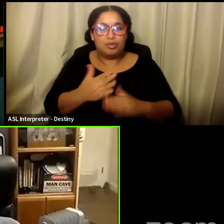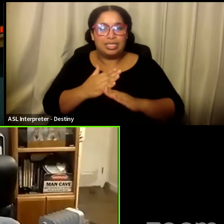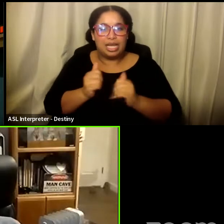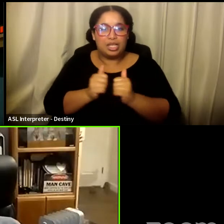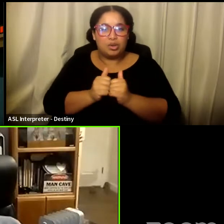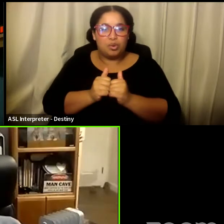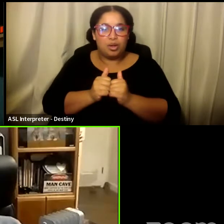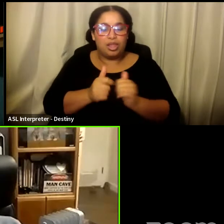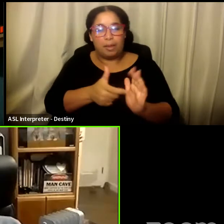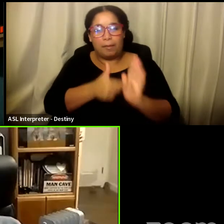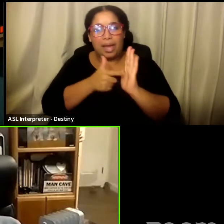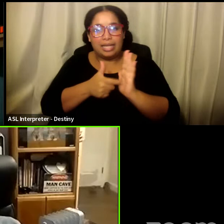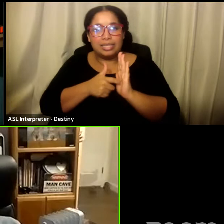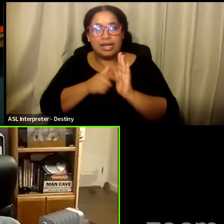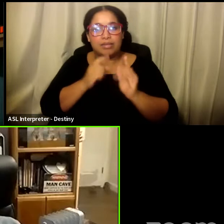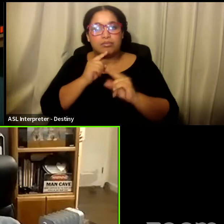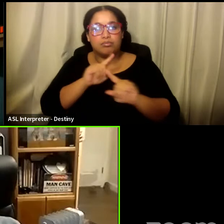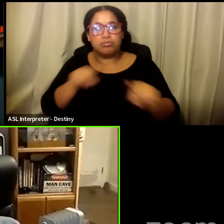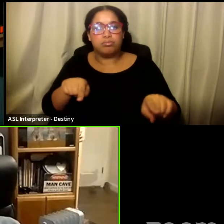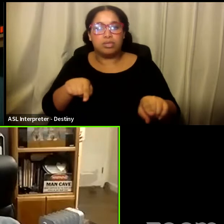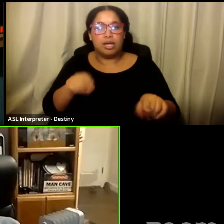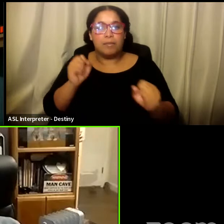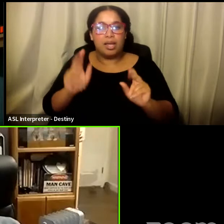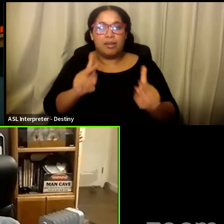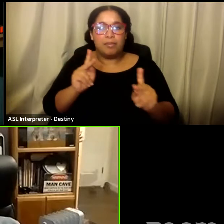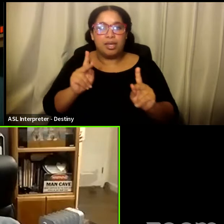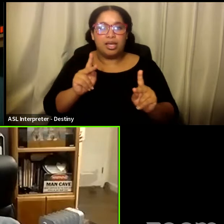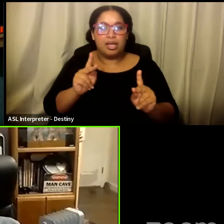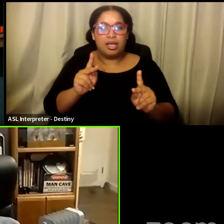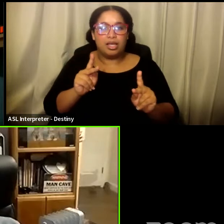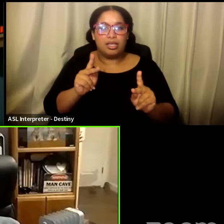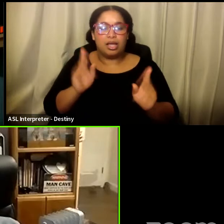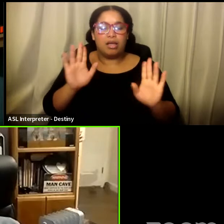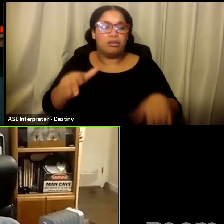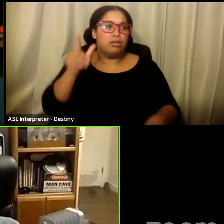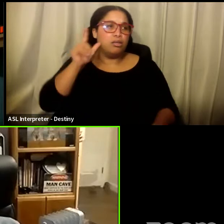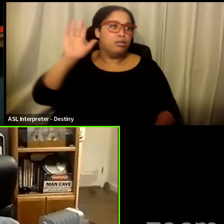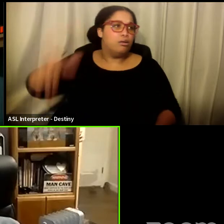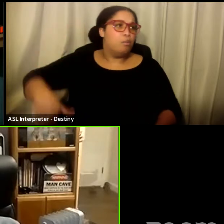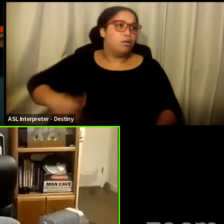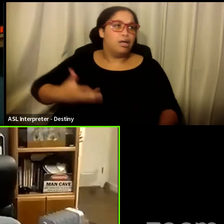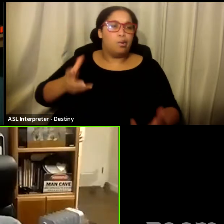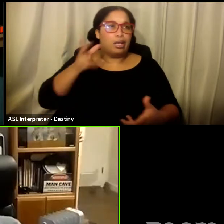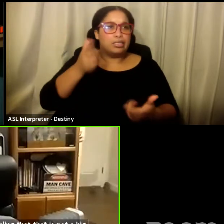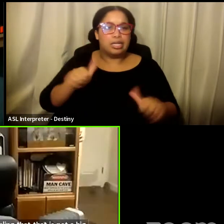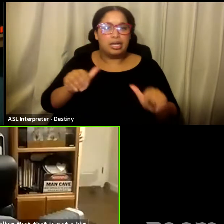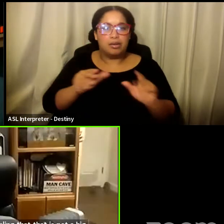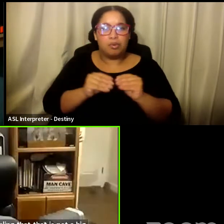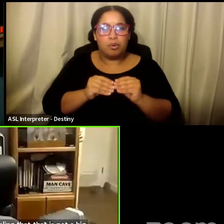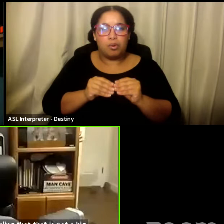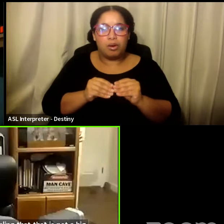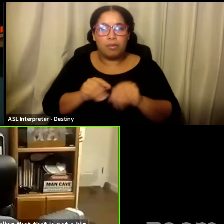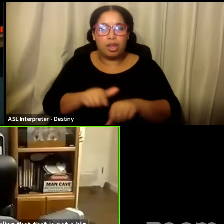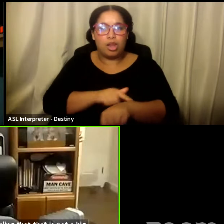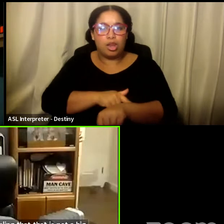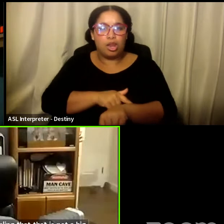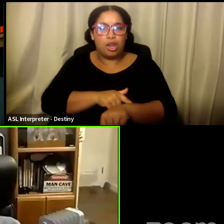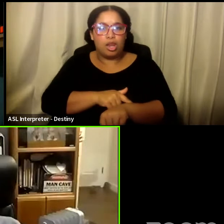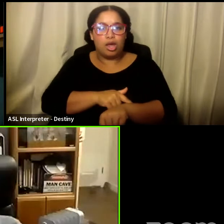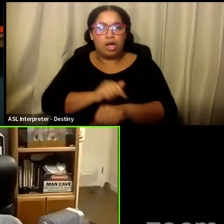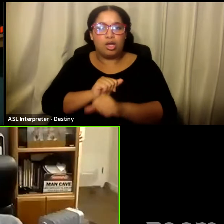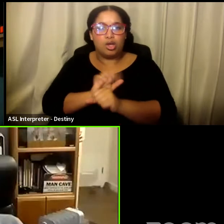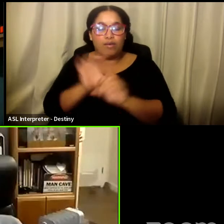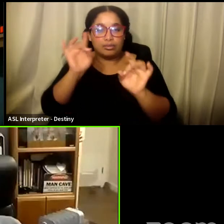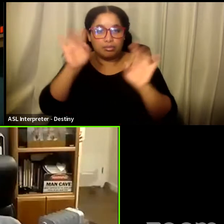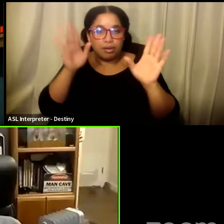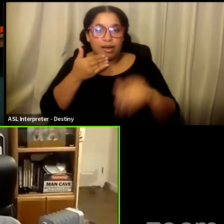mandates, etc., and how that turned a lot of people against even listening about anything more. And yeah, long COVID is very, very bad, but